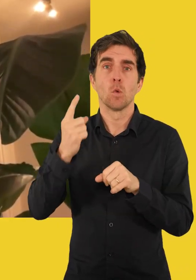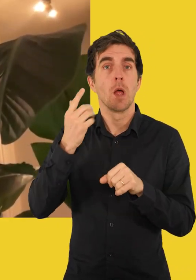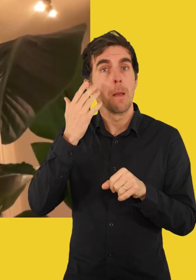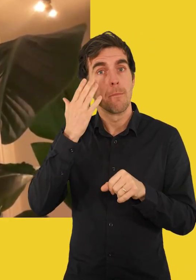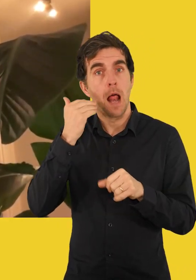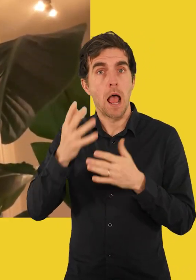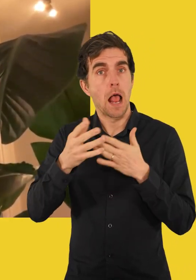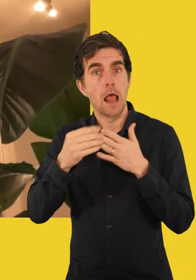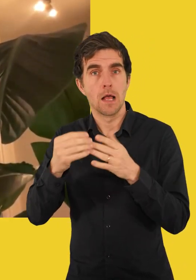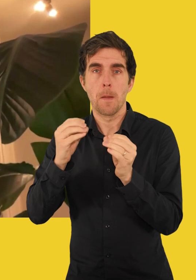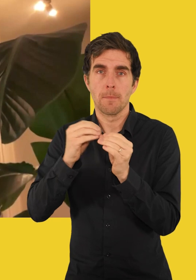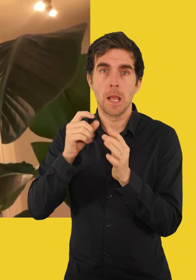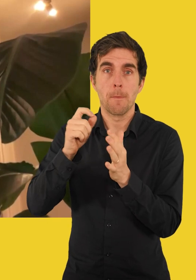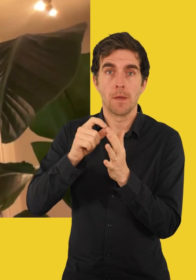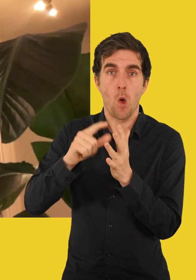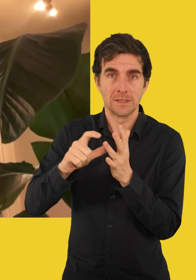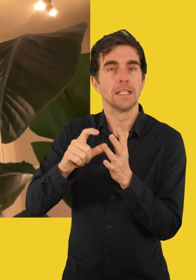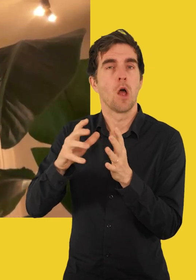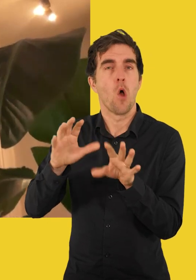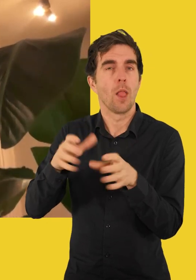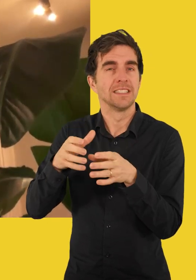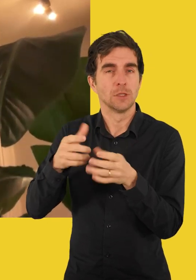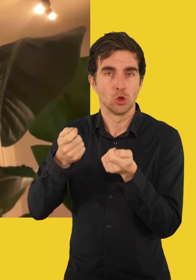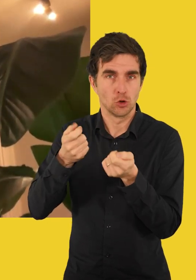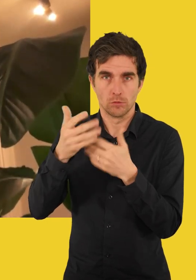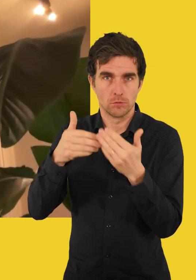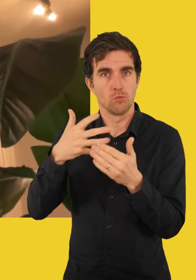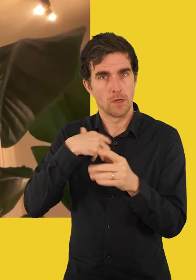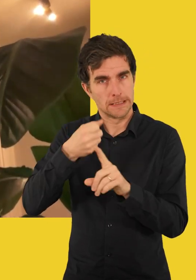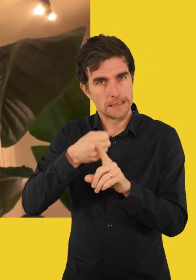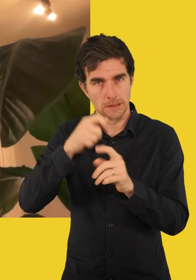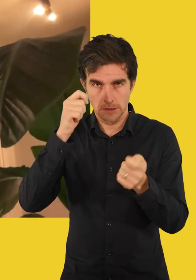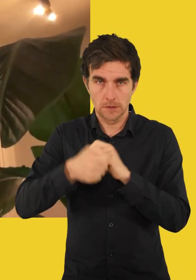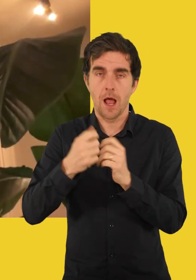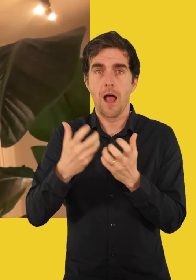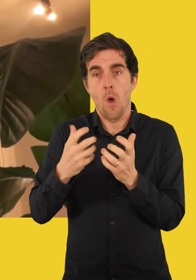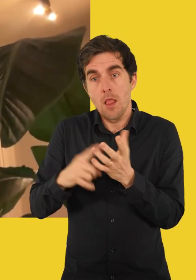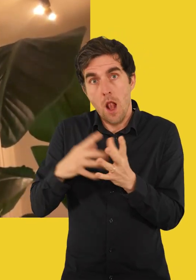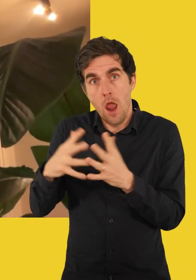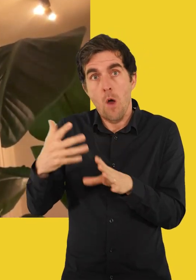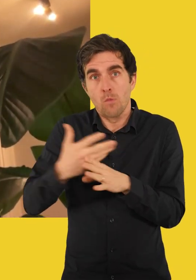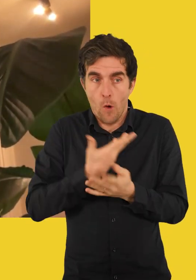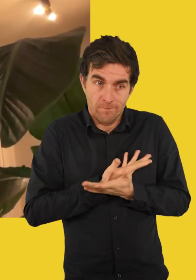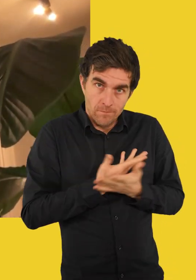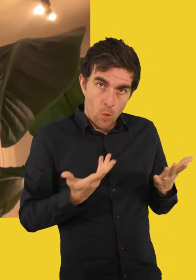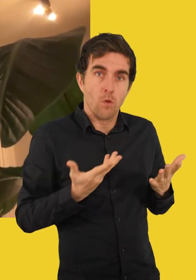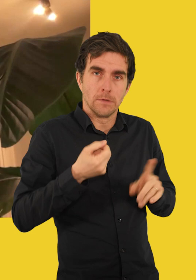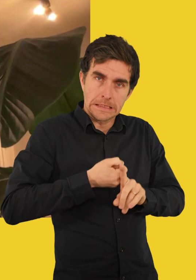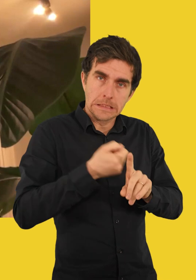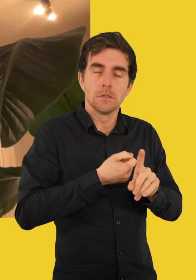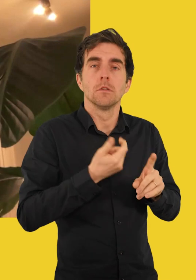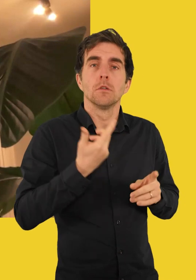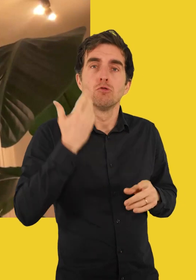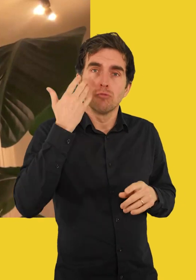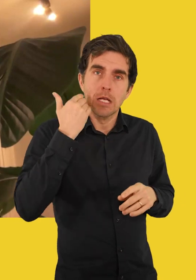majority BPOC organisation in Europe working to radically transform how the law works for communities fighting for racial,